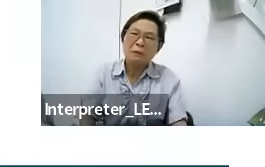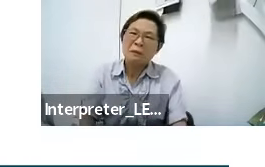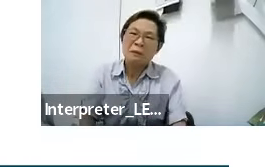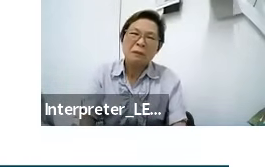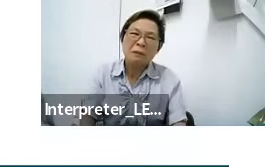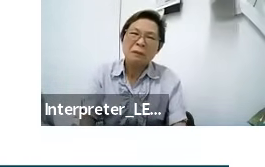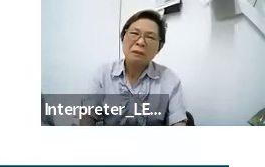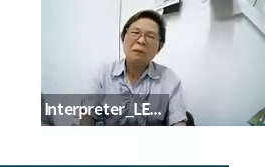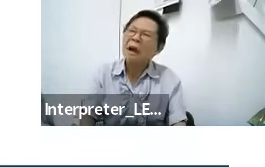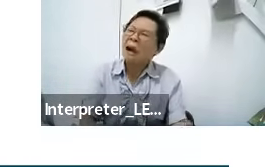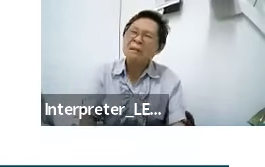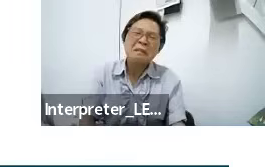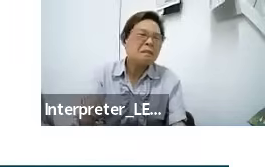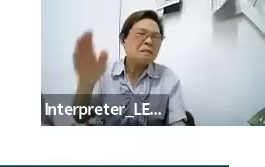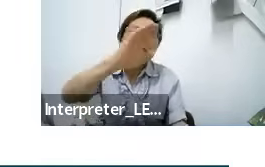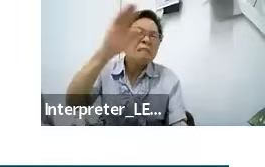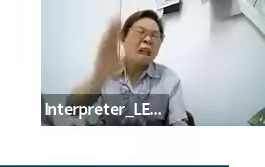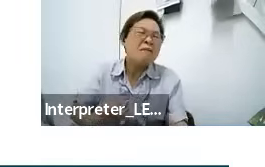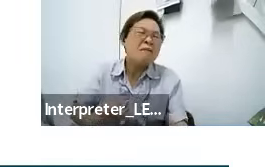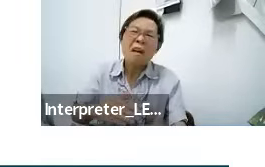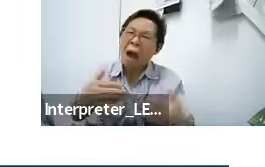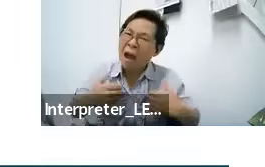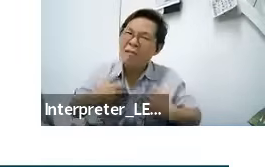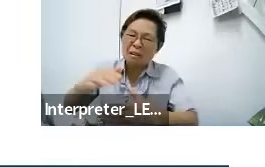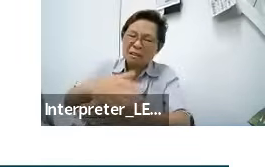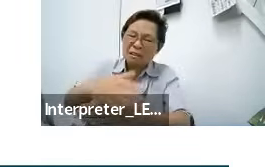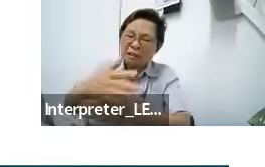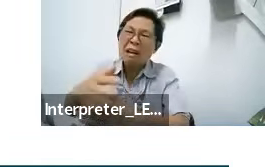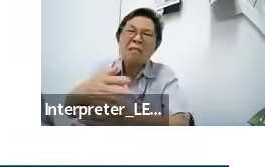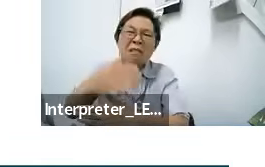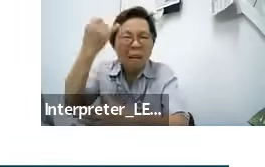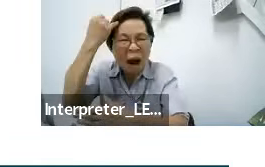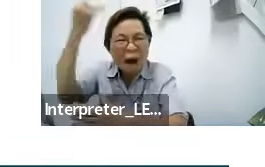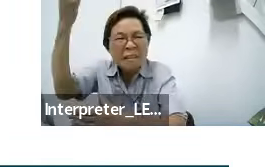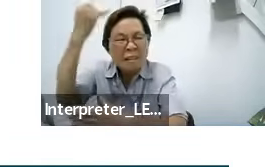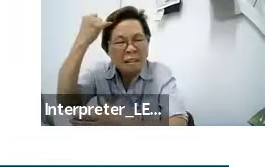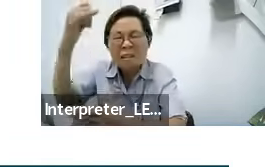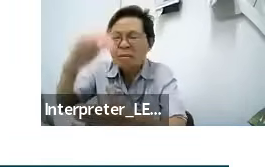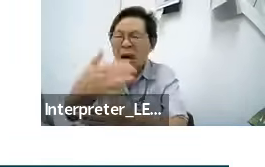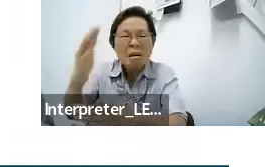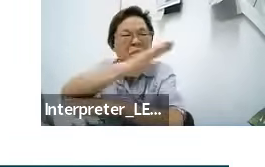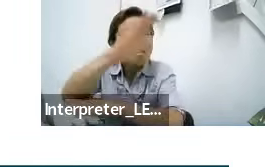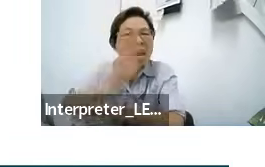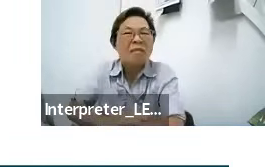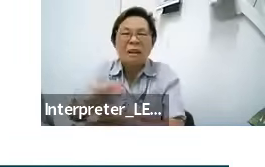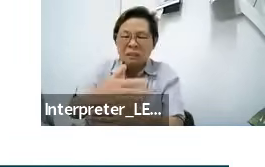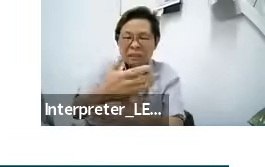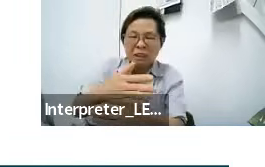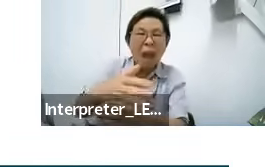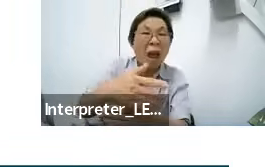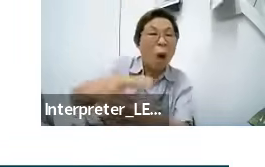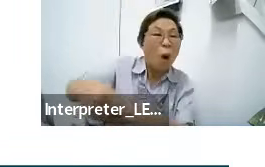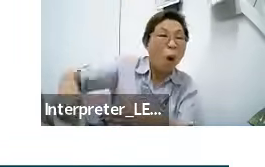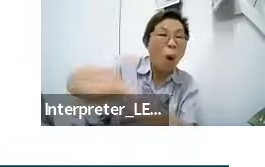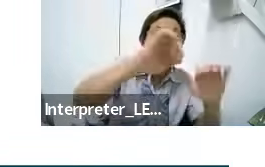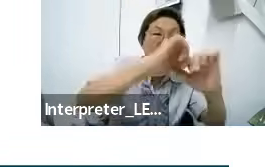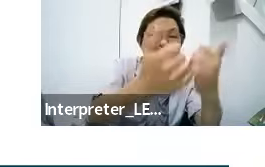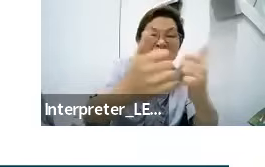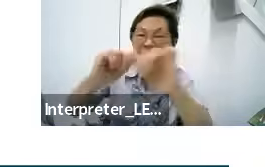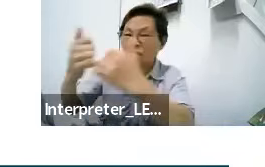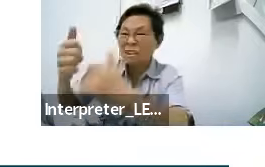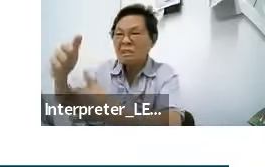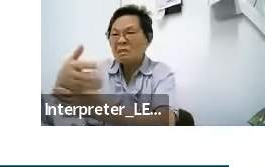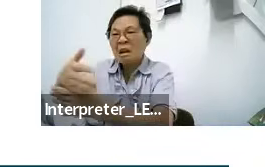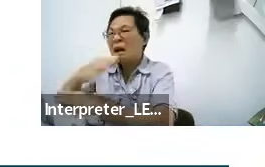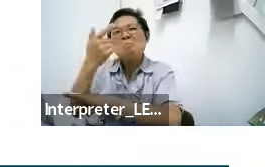sharing resources. I think this is very important. If we can share resources among those agencies,